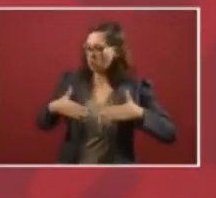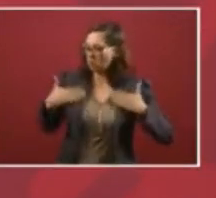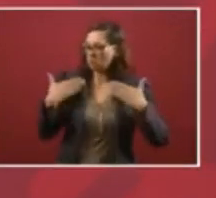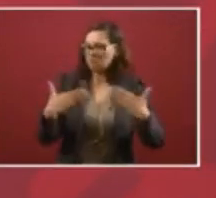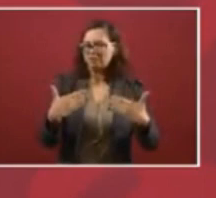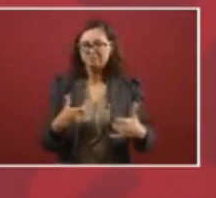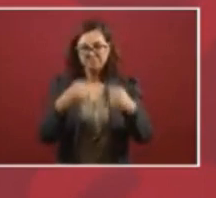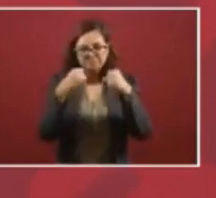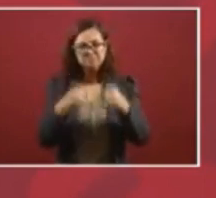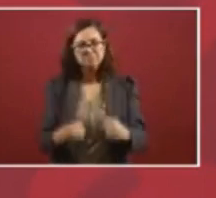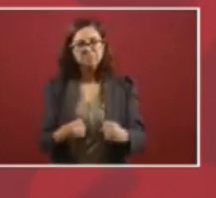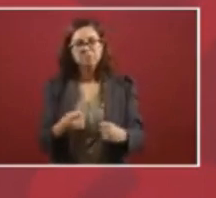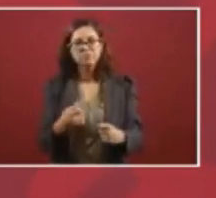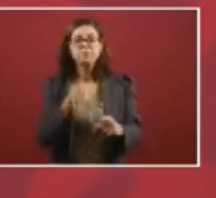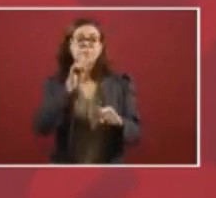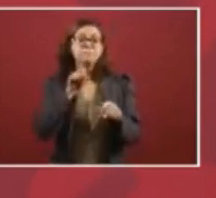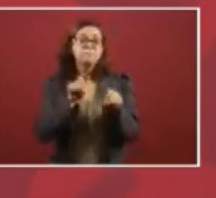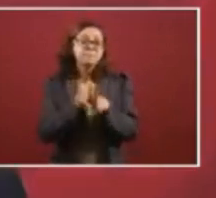countries